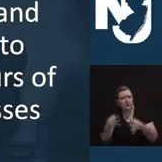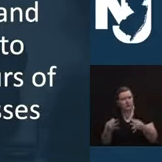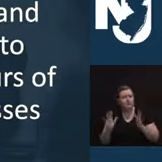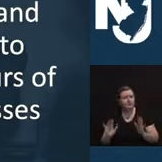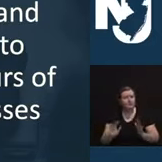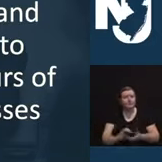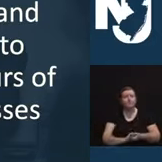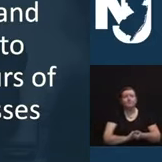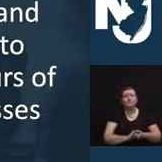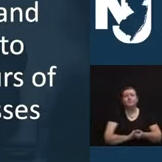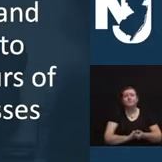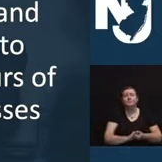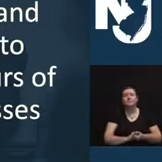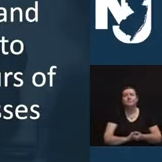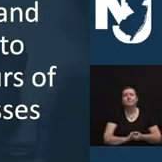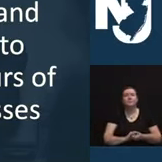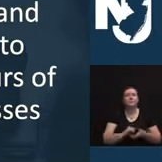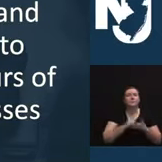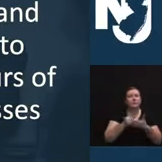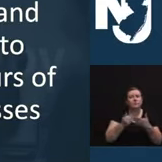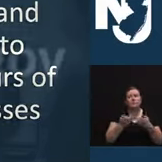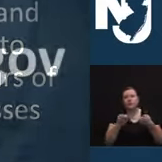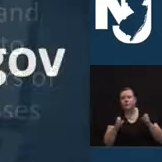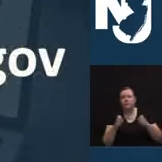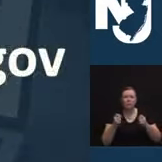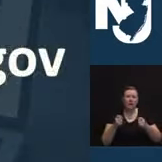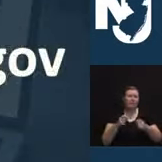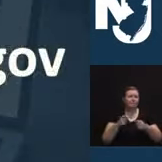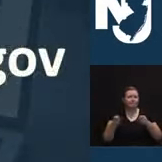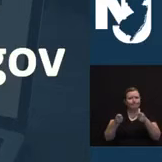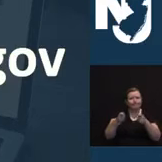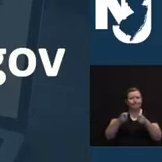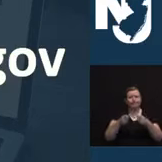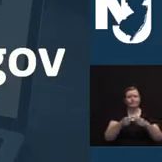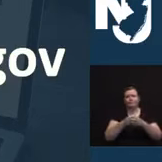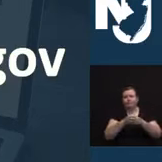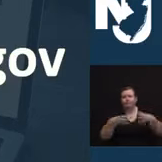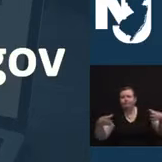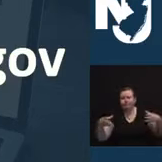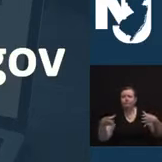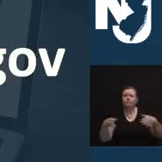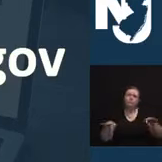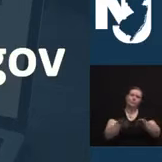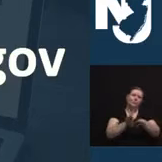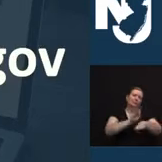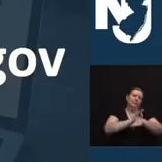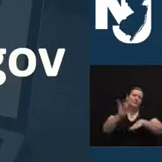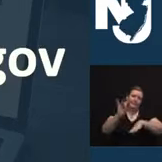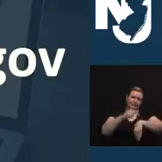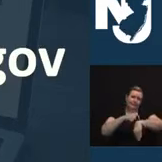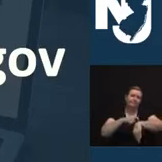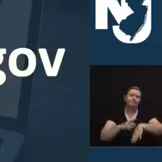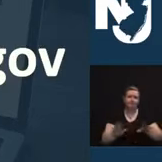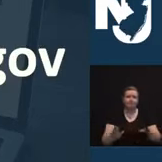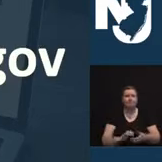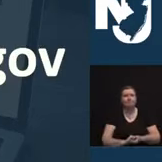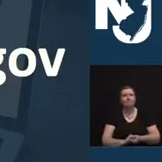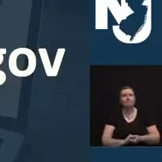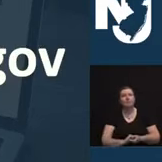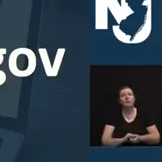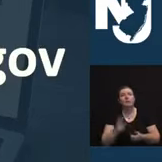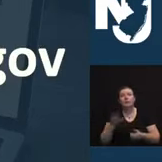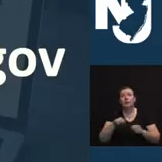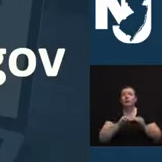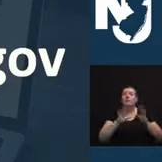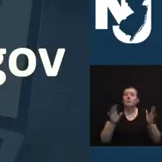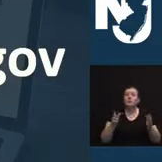to stop the spread of COVID. However, let me be clear, other municipal or county actions such as